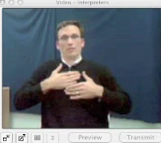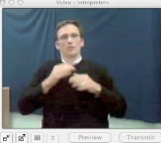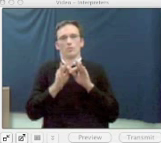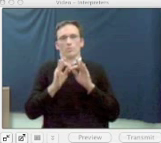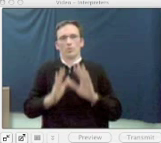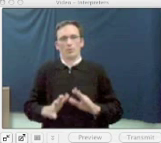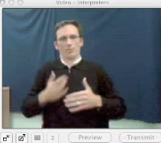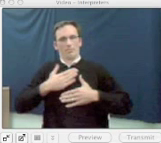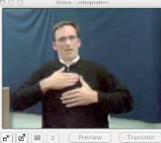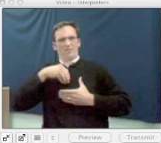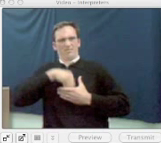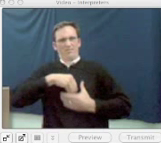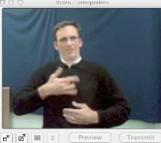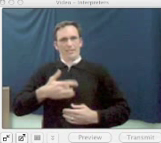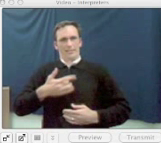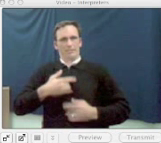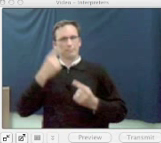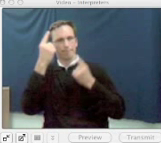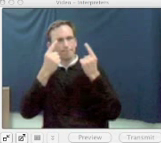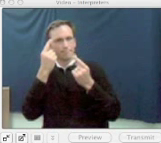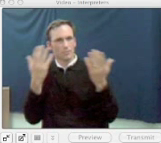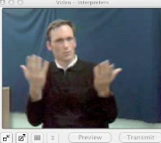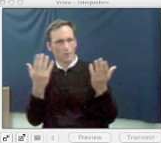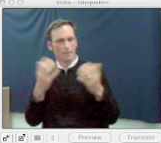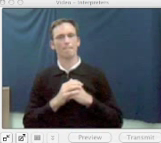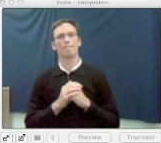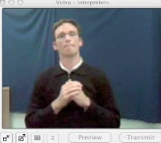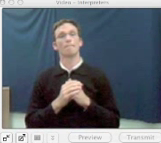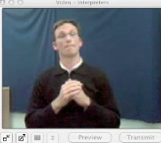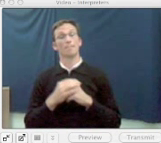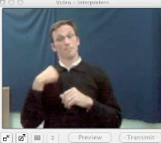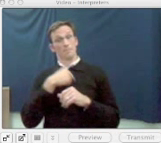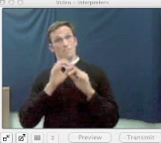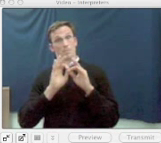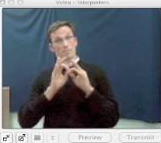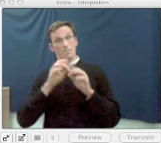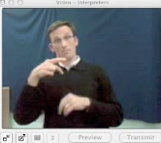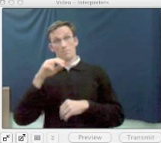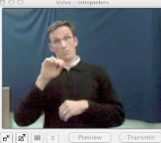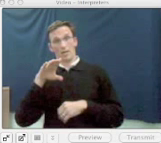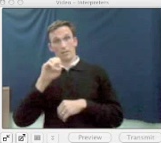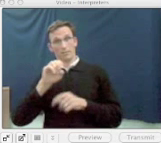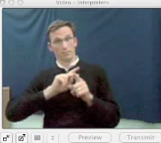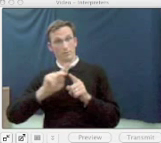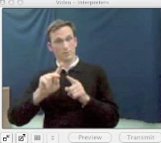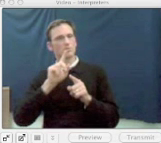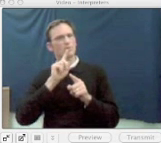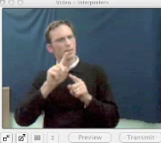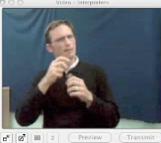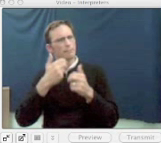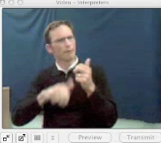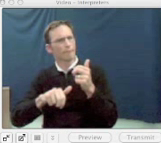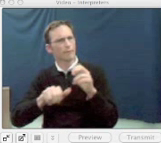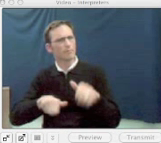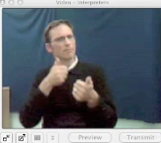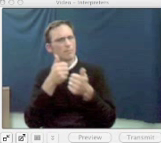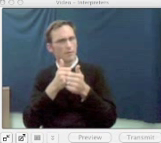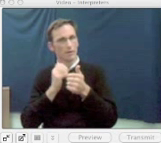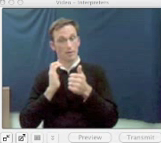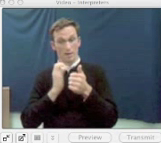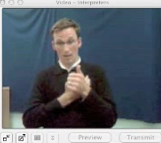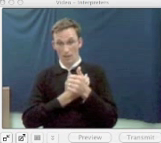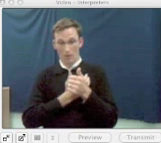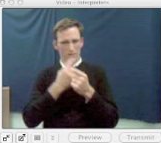As a practice profession, it would be a challenge to us to understand and appreciate our own emotional, psychological,